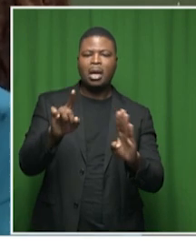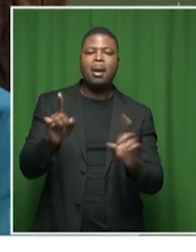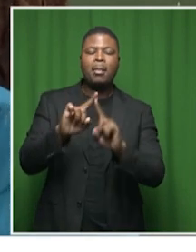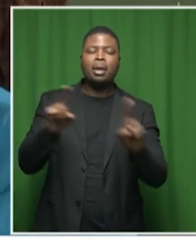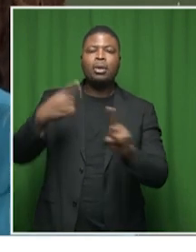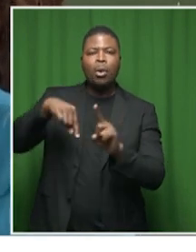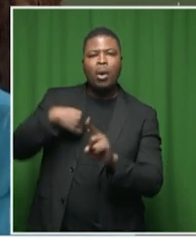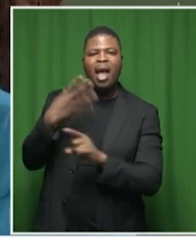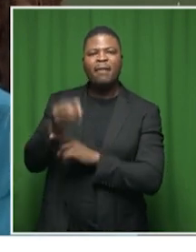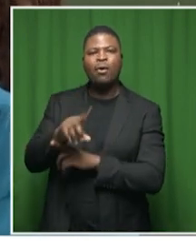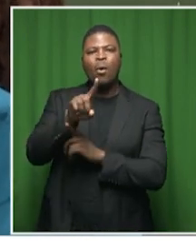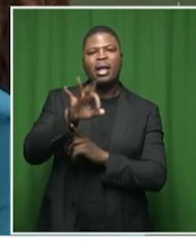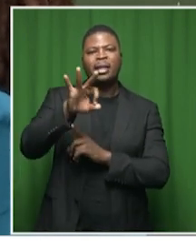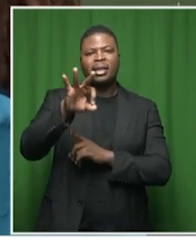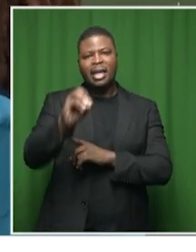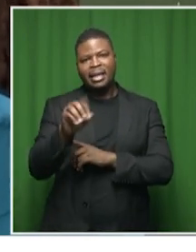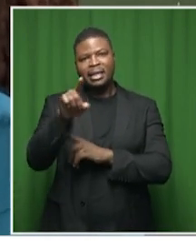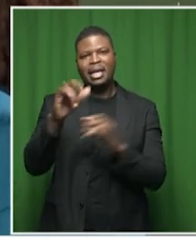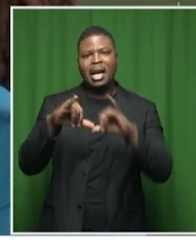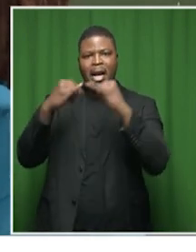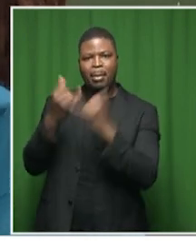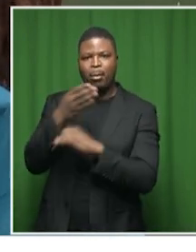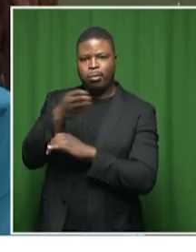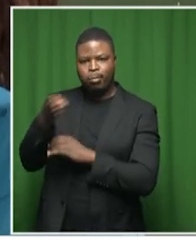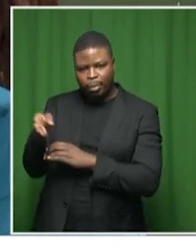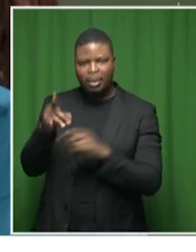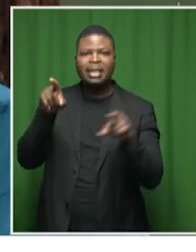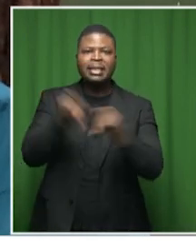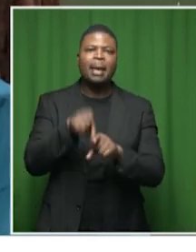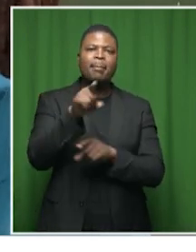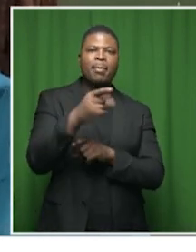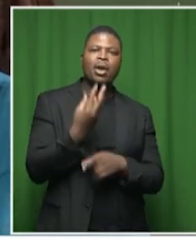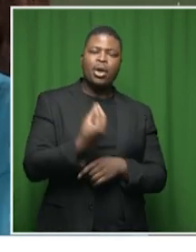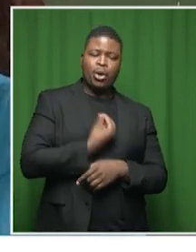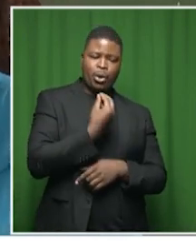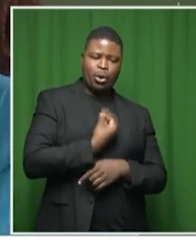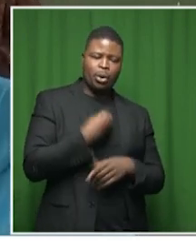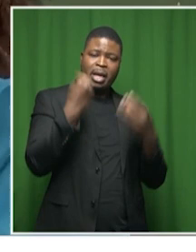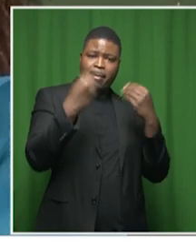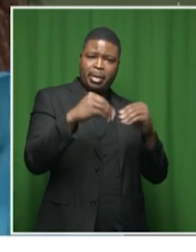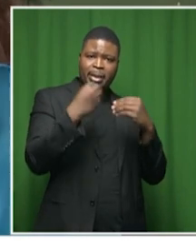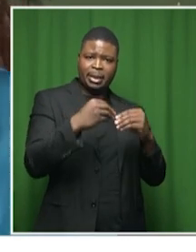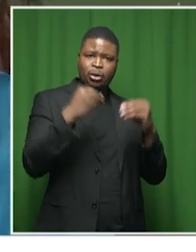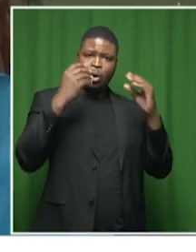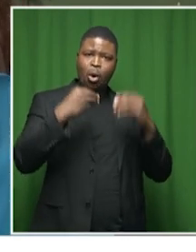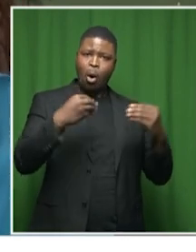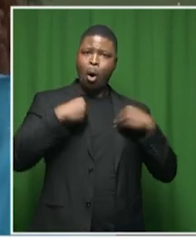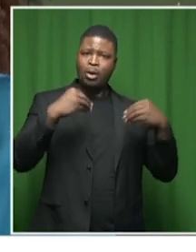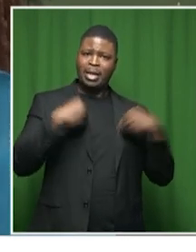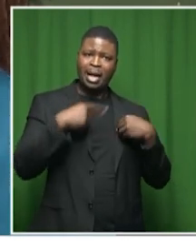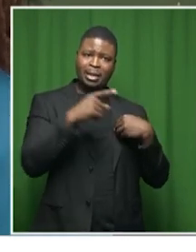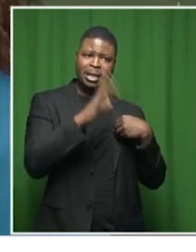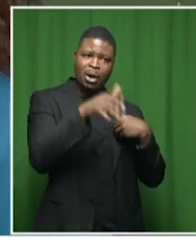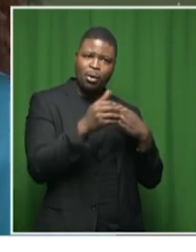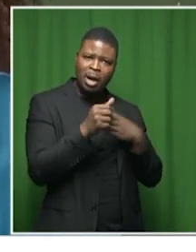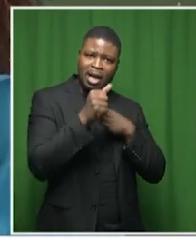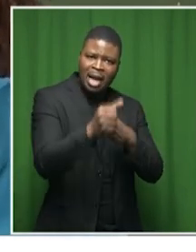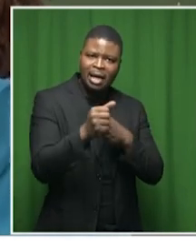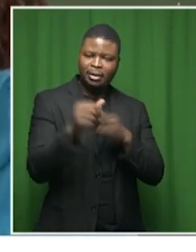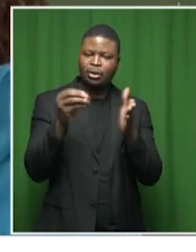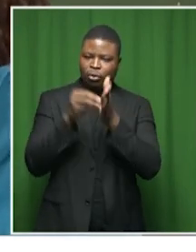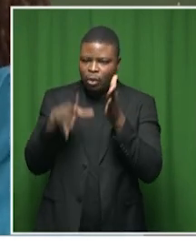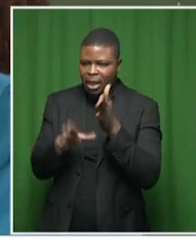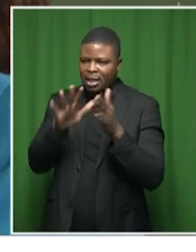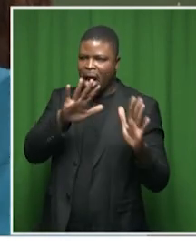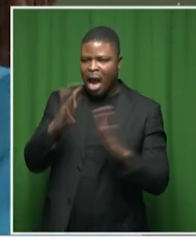also have youth entrepreneurs that will be guiding our learners on how to start their